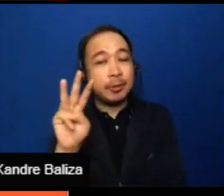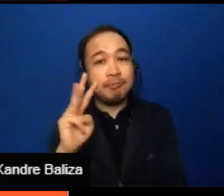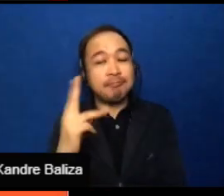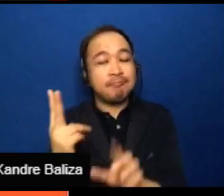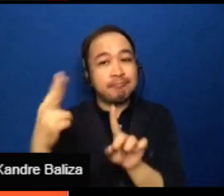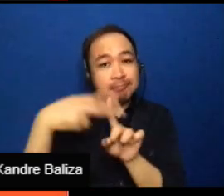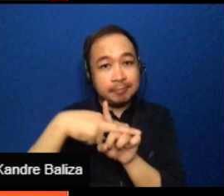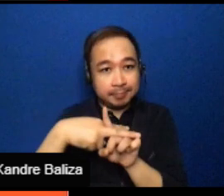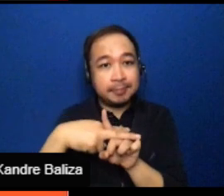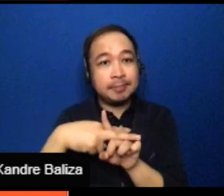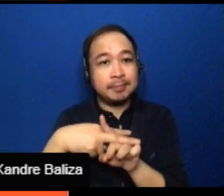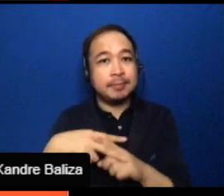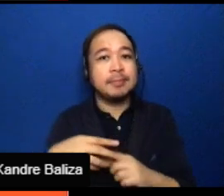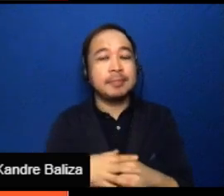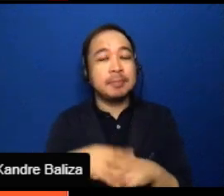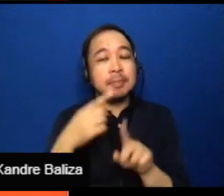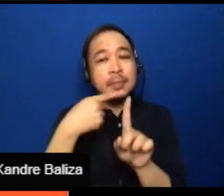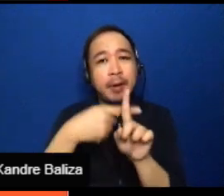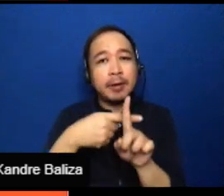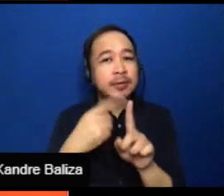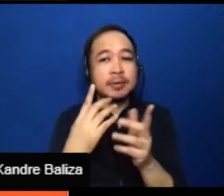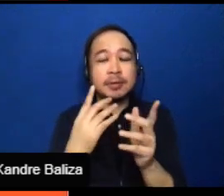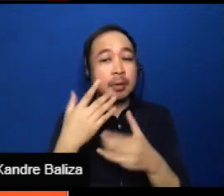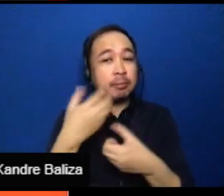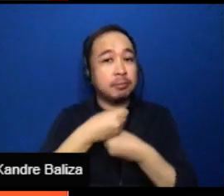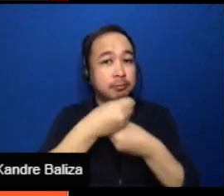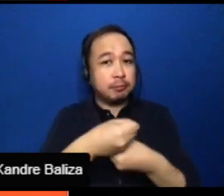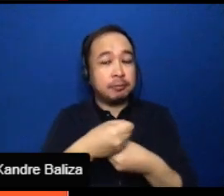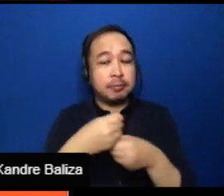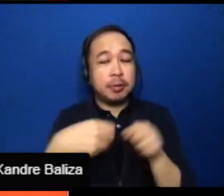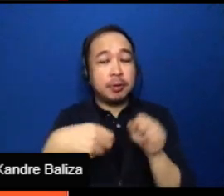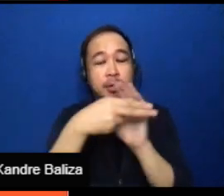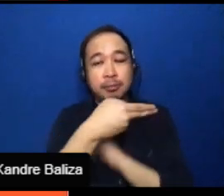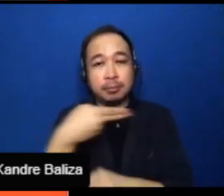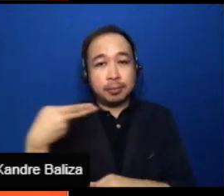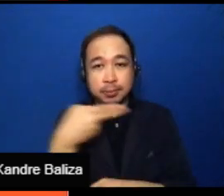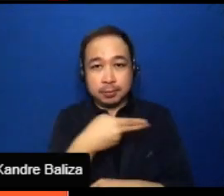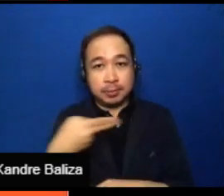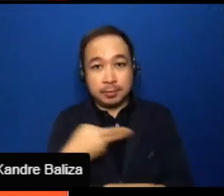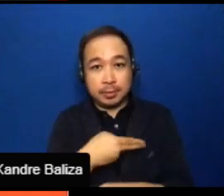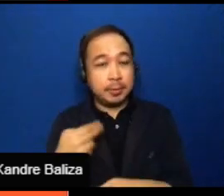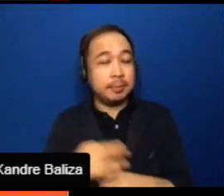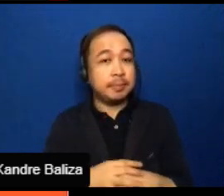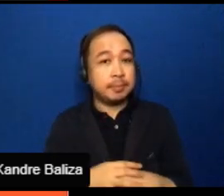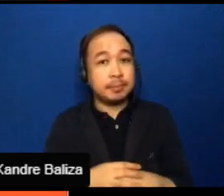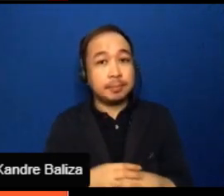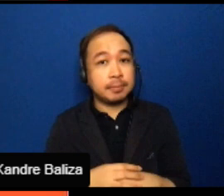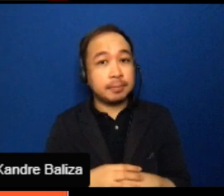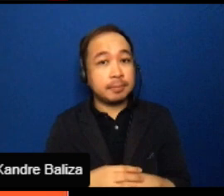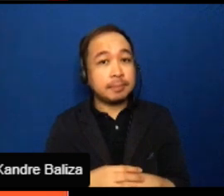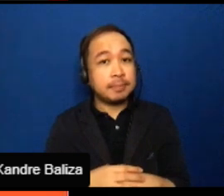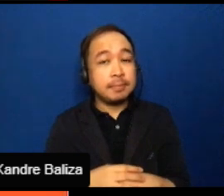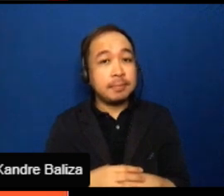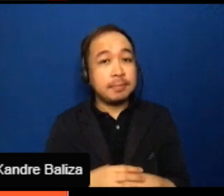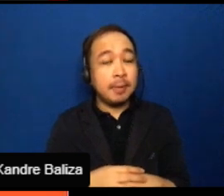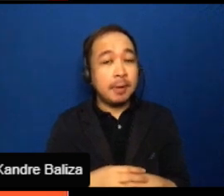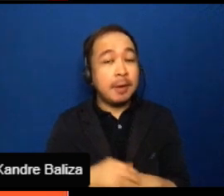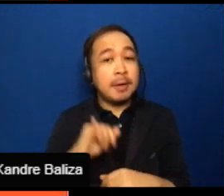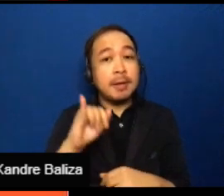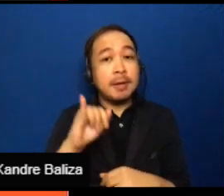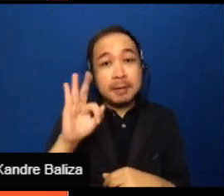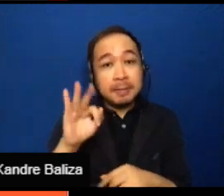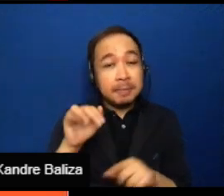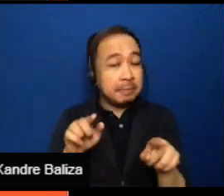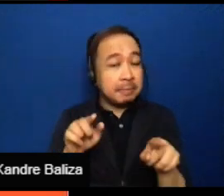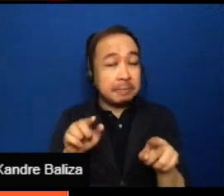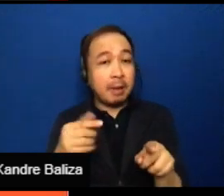with the stakeholders directory. Despite that, if there are any other corrections to be made, please have a look at